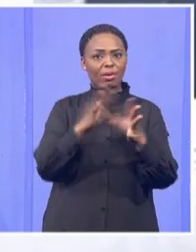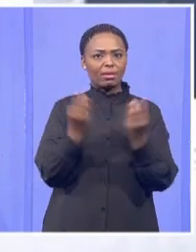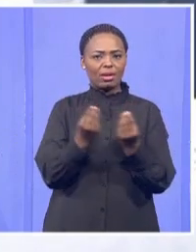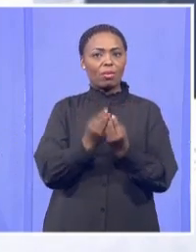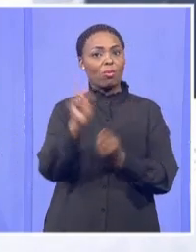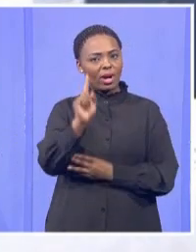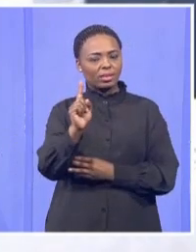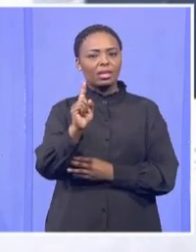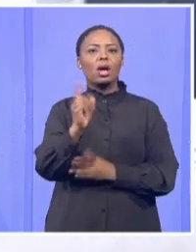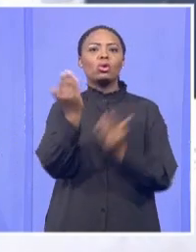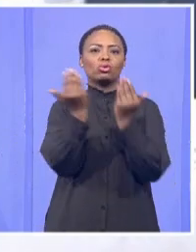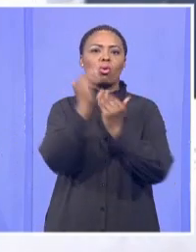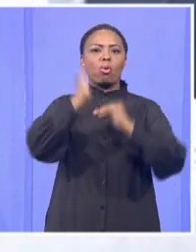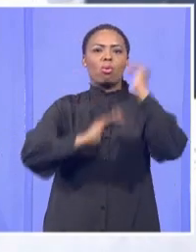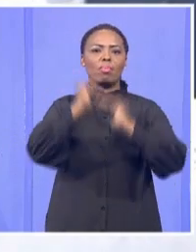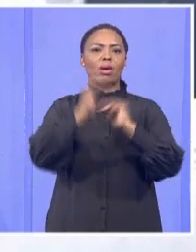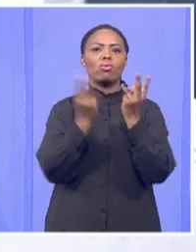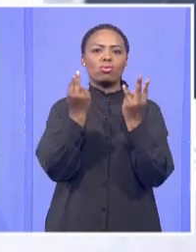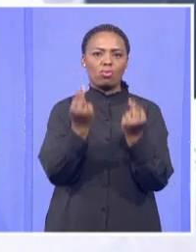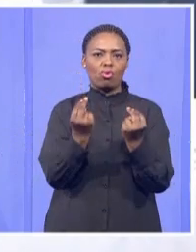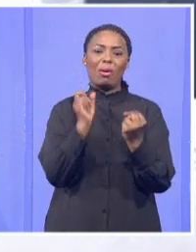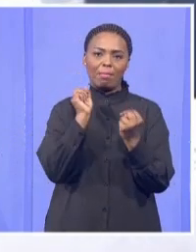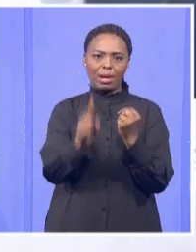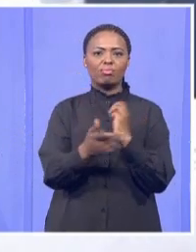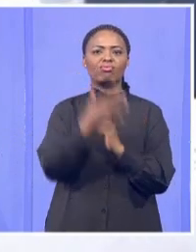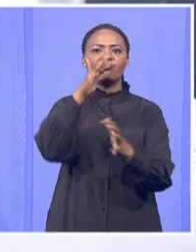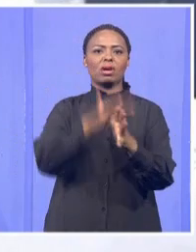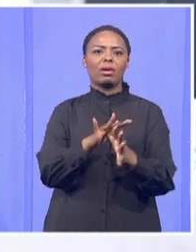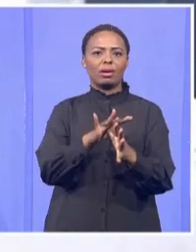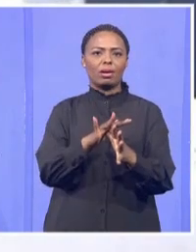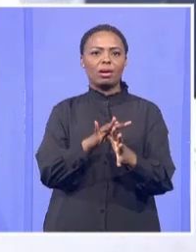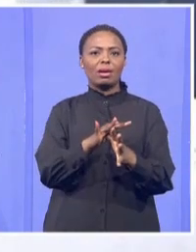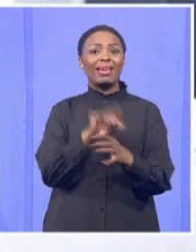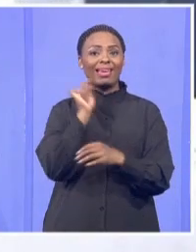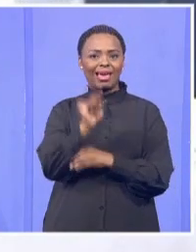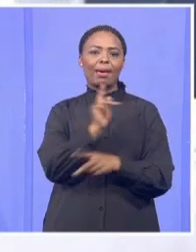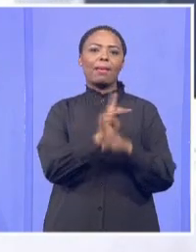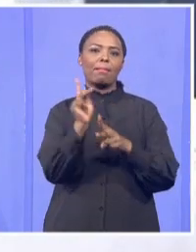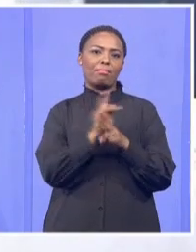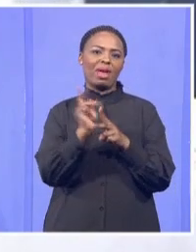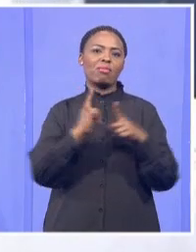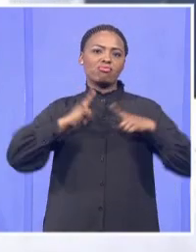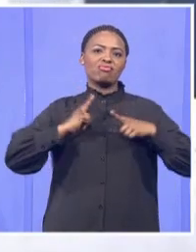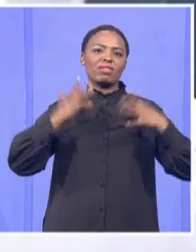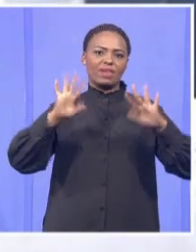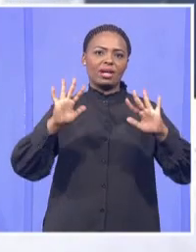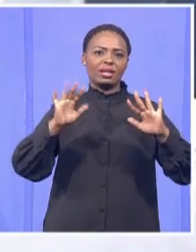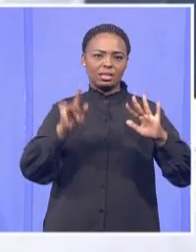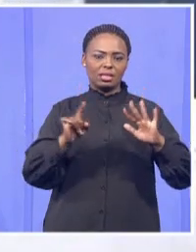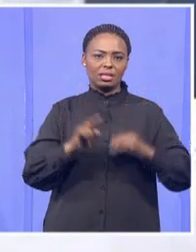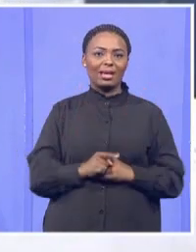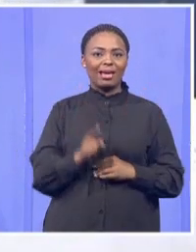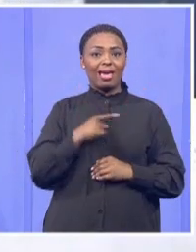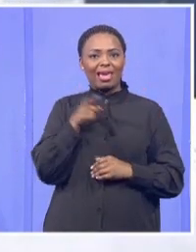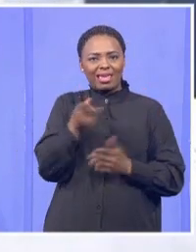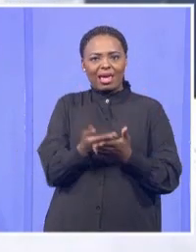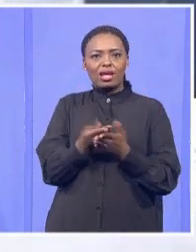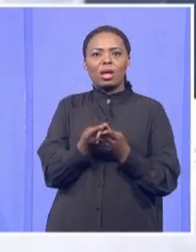school. And we think that now that it's in our plans, it will assist us to alleviate that